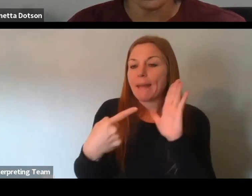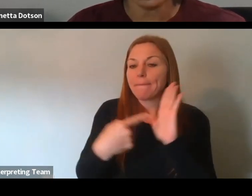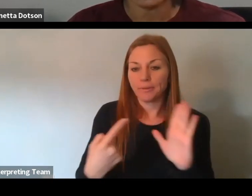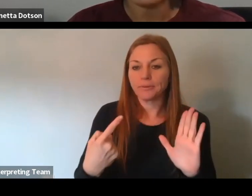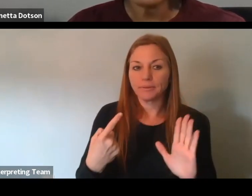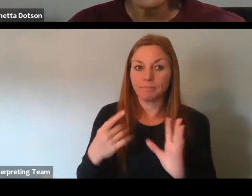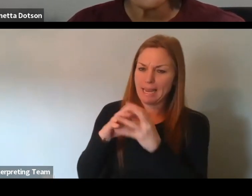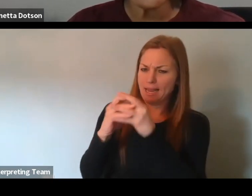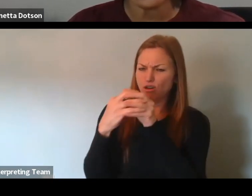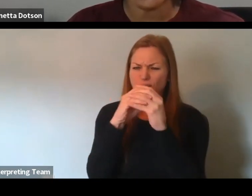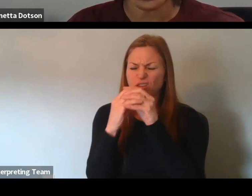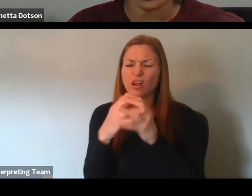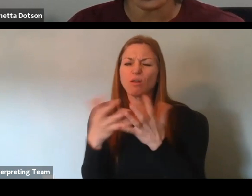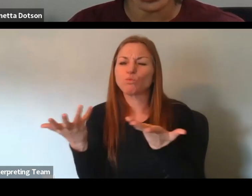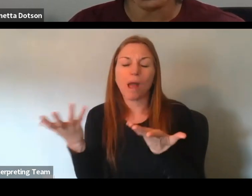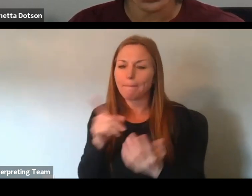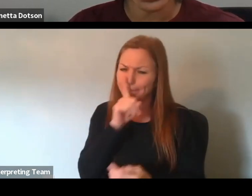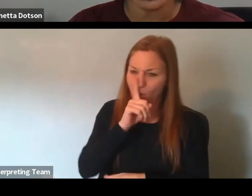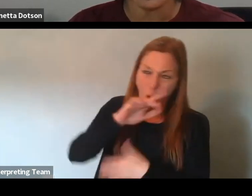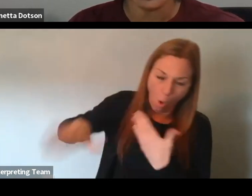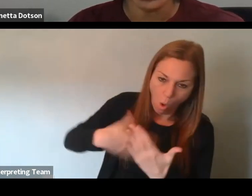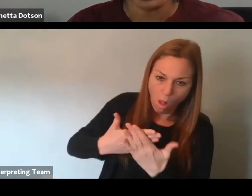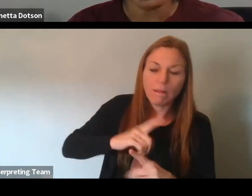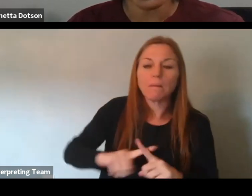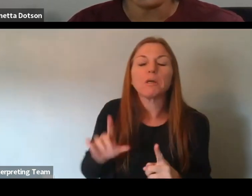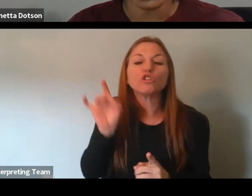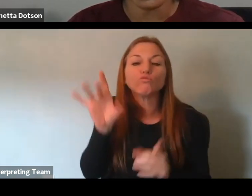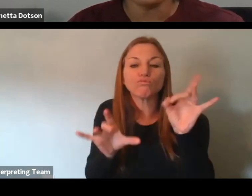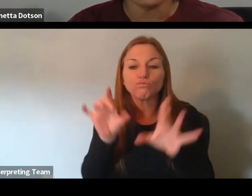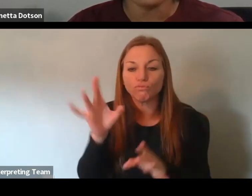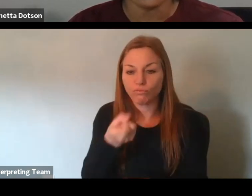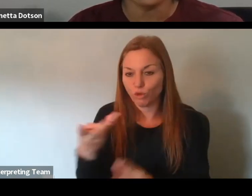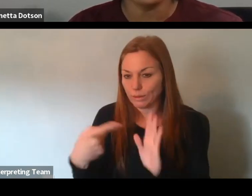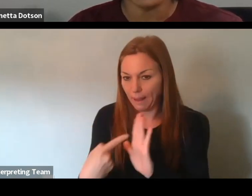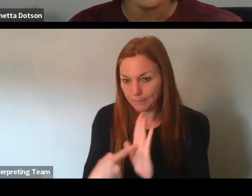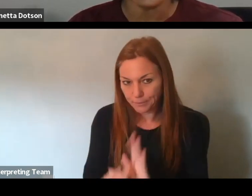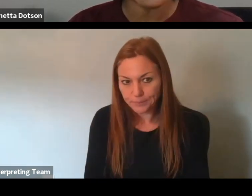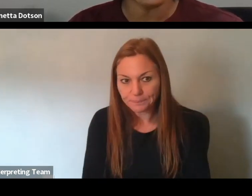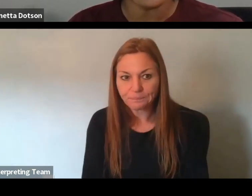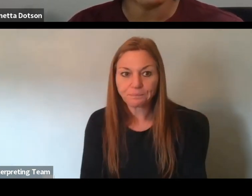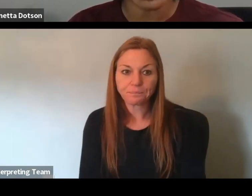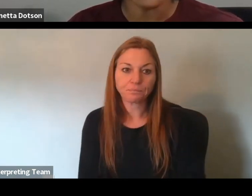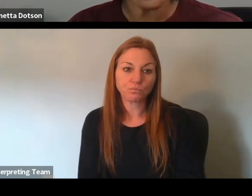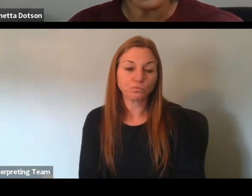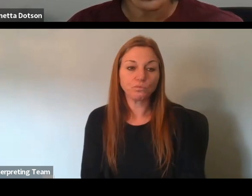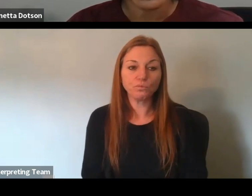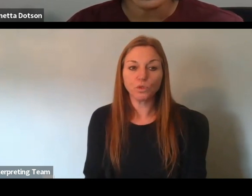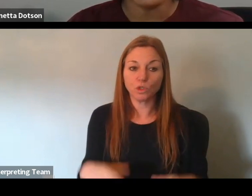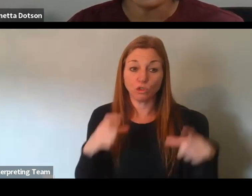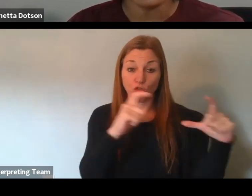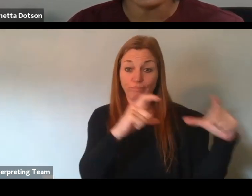have within each of these ovals, these sort of darker gray or black letters are